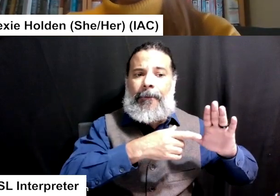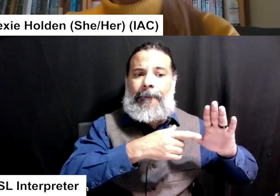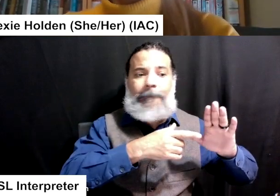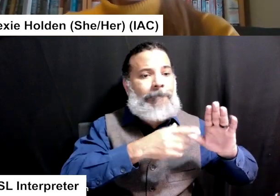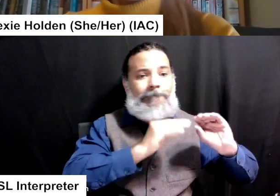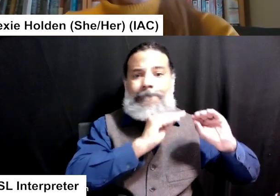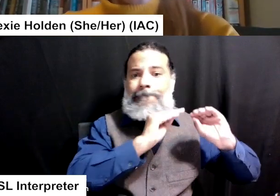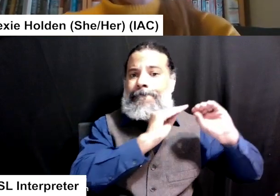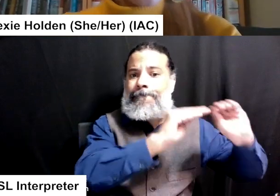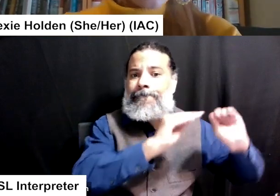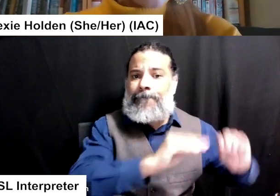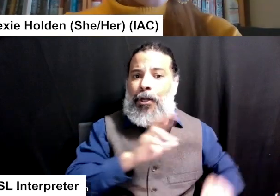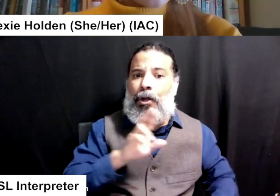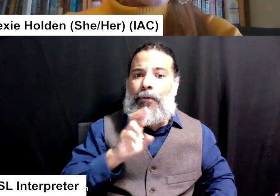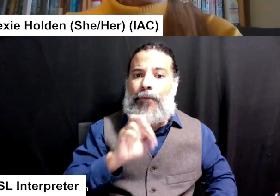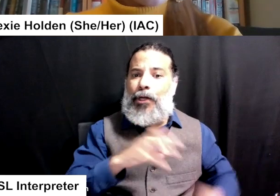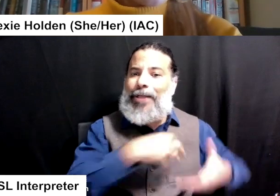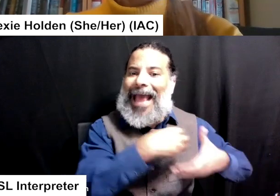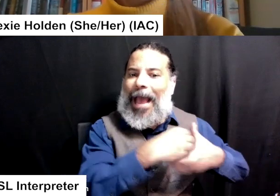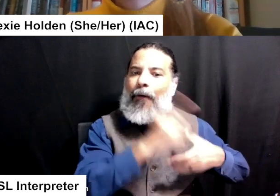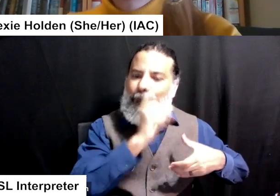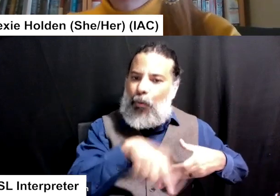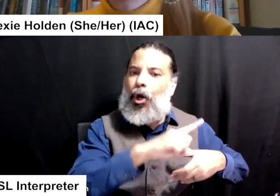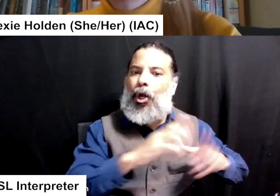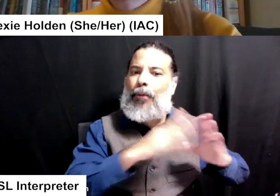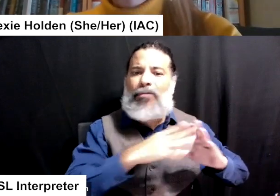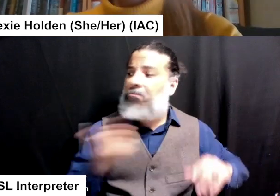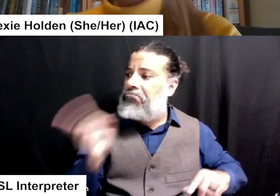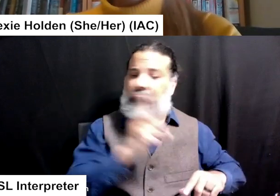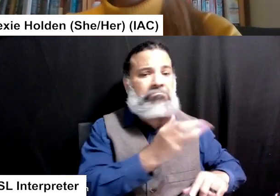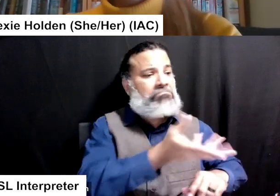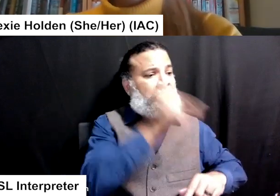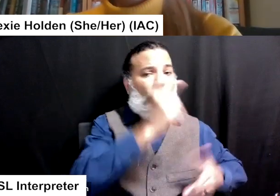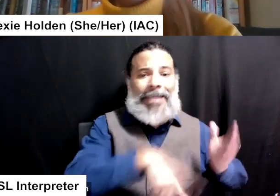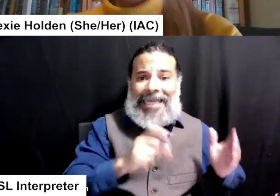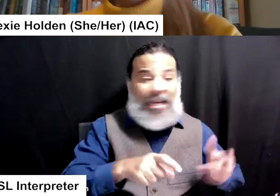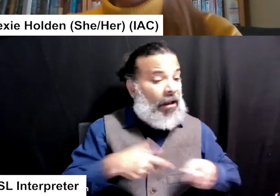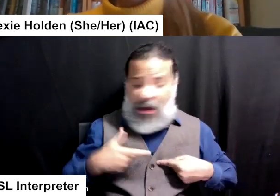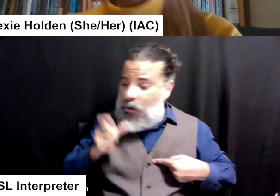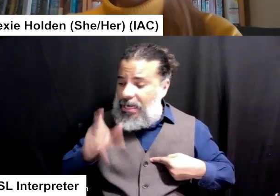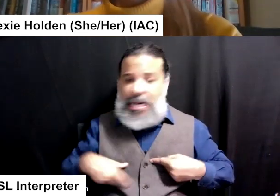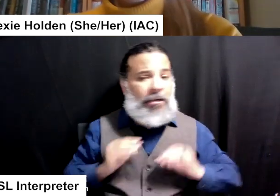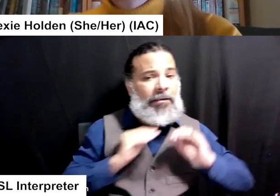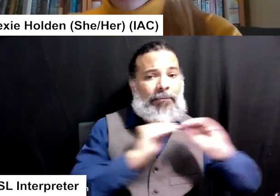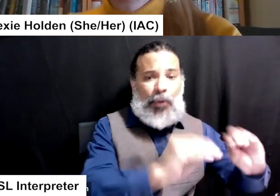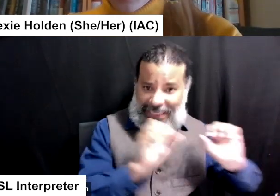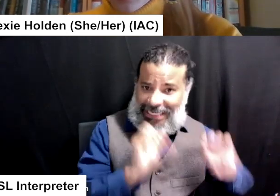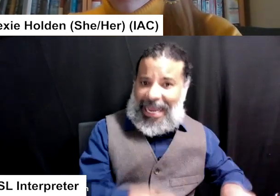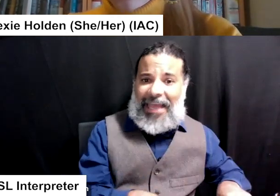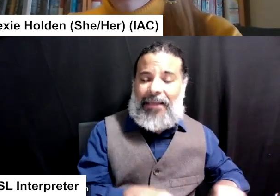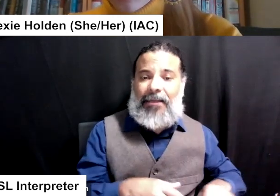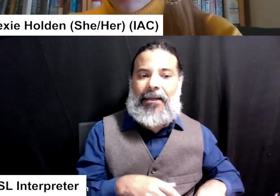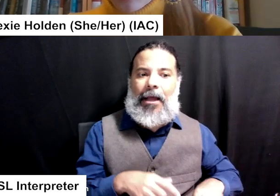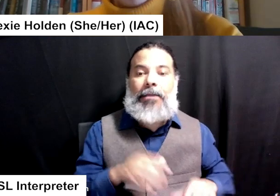putting fridges out for the community, and they can just take what they need, give what they need, what they want to give. And that's